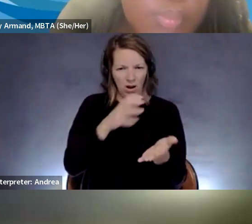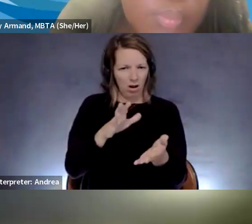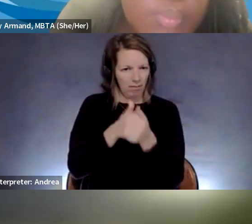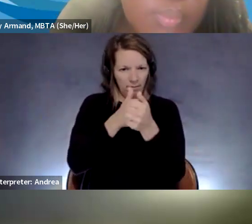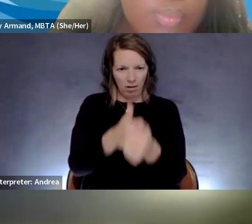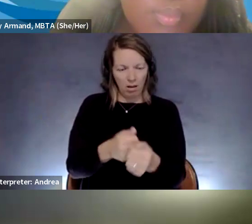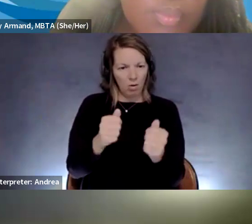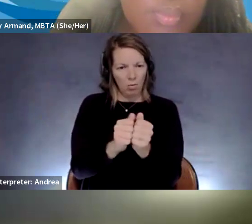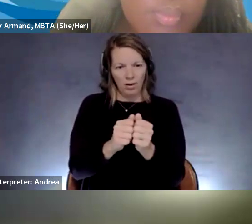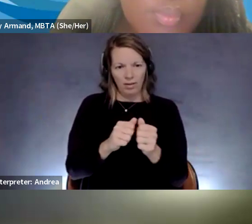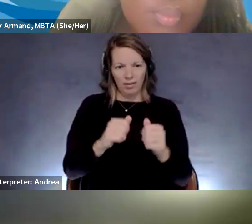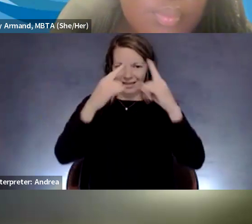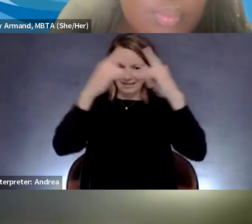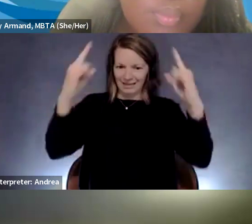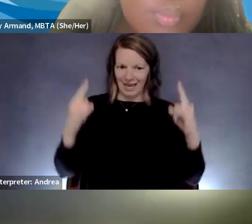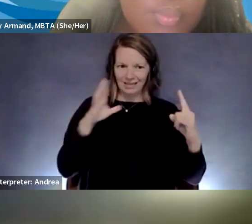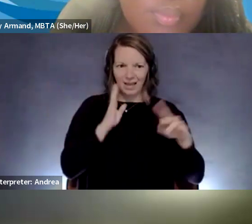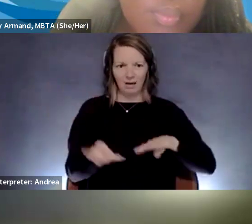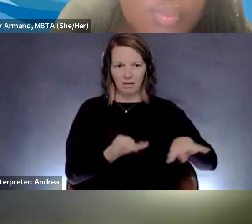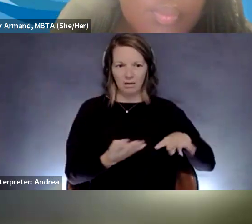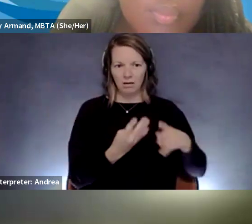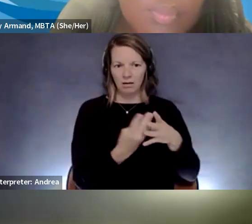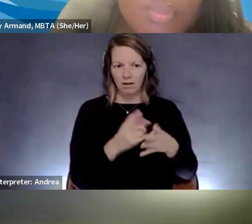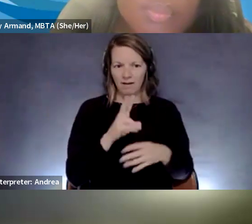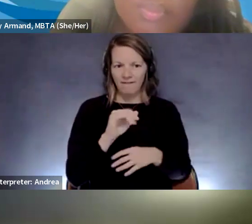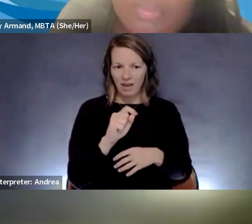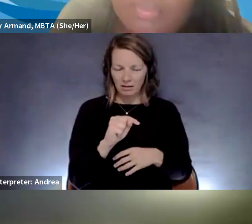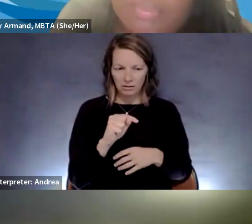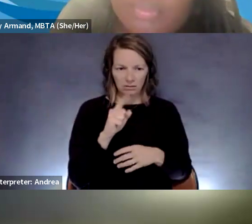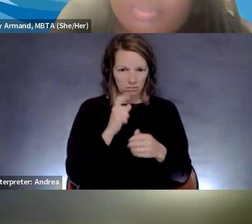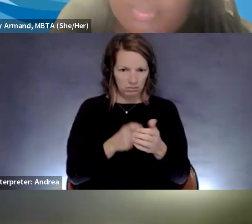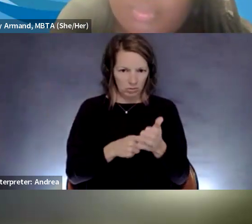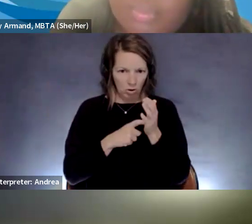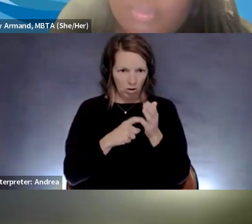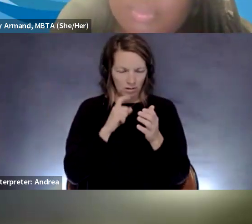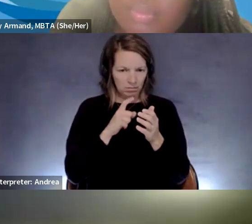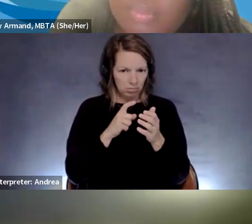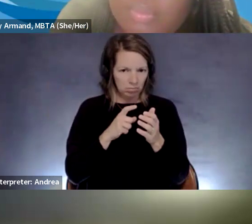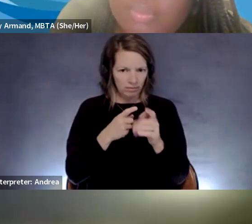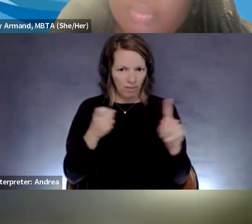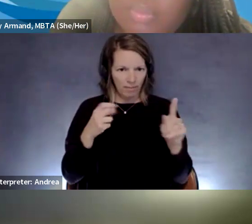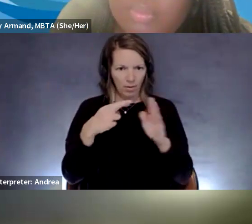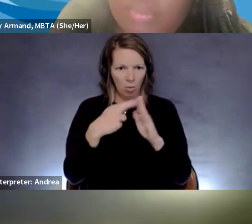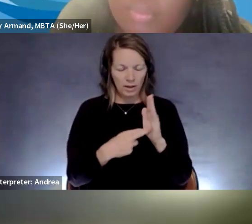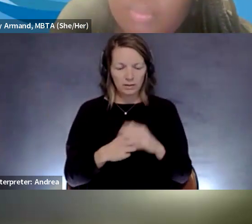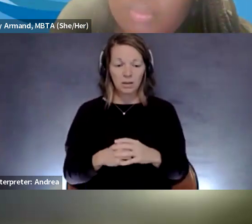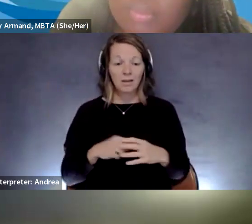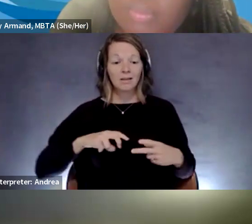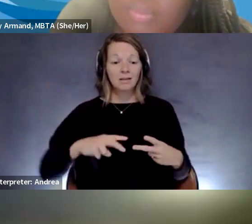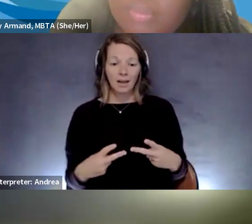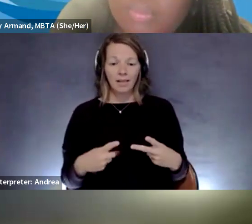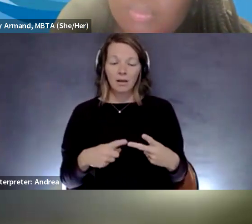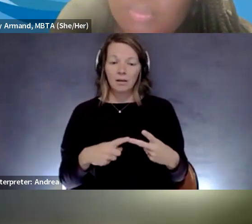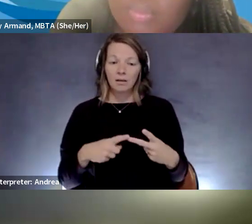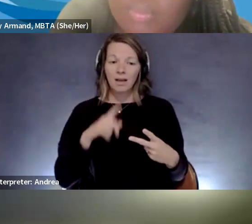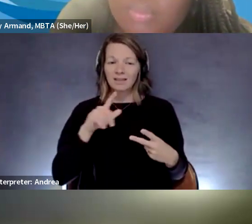comply with the tent and vent requirements of the Asbestos Protection Ordinance? And secondly, has the